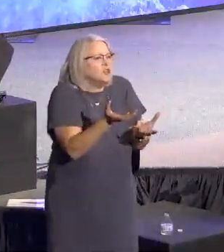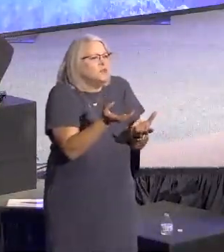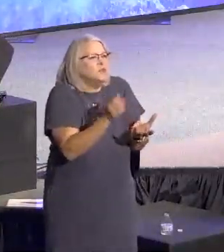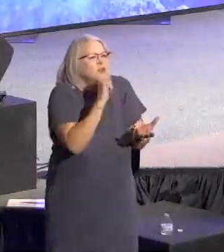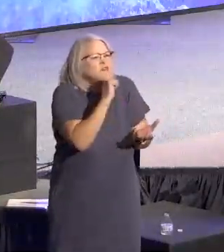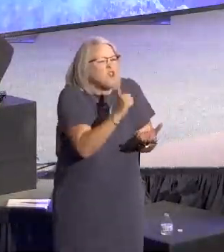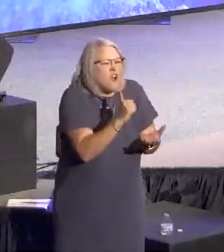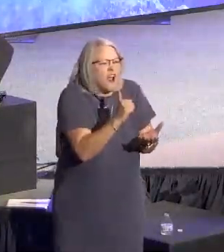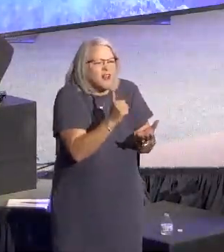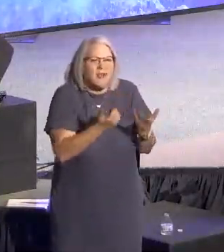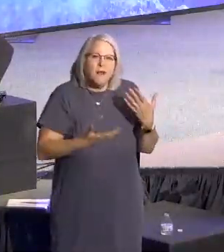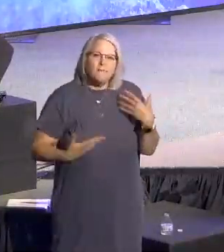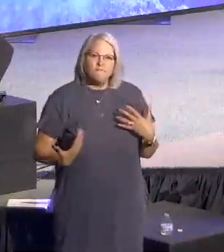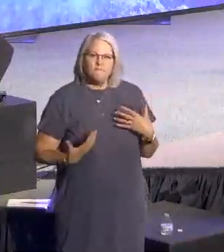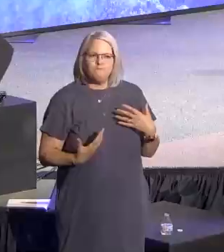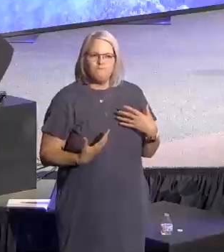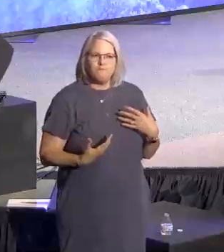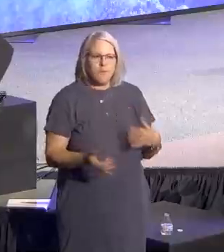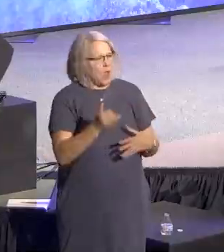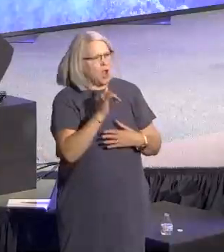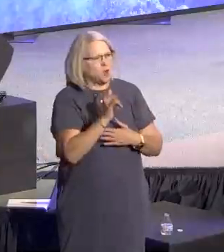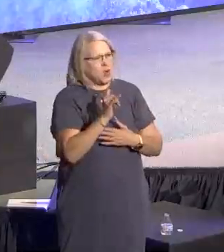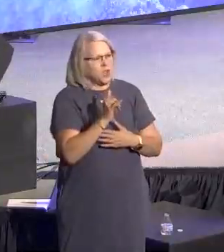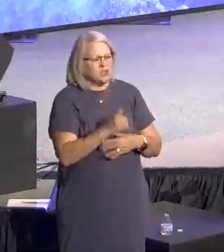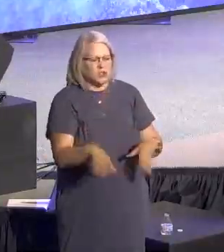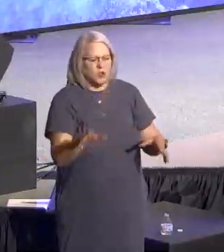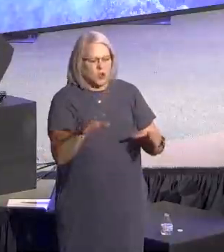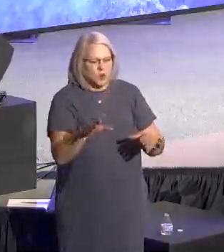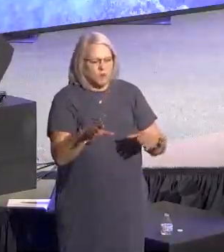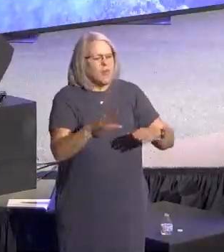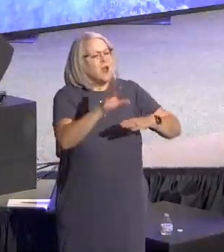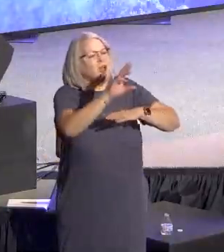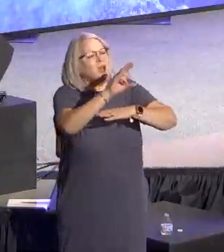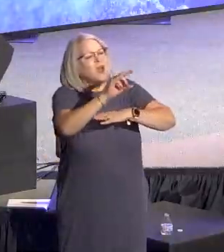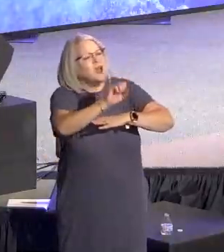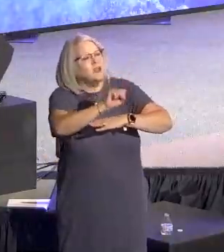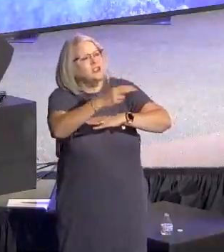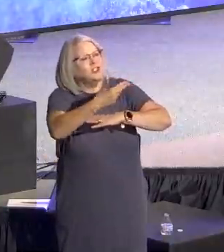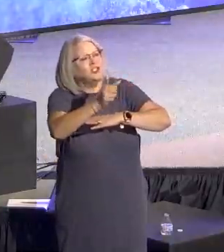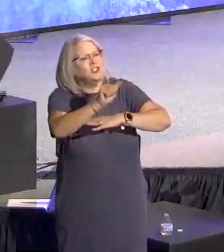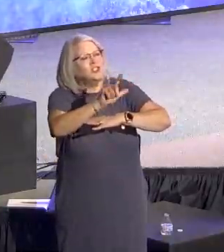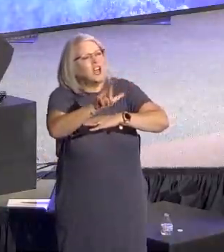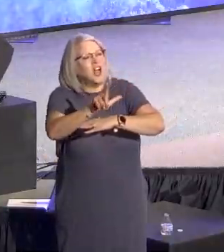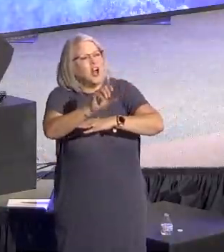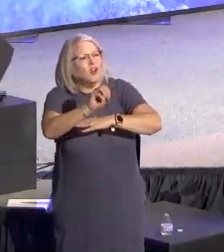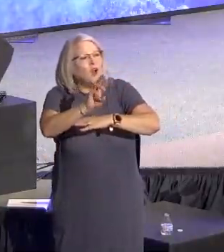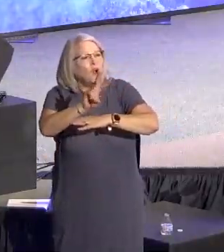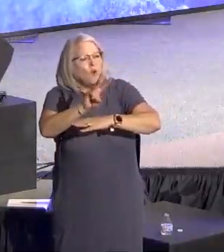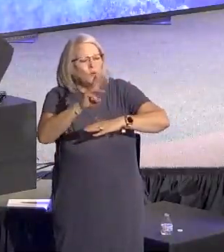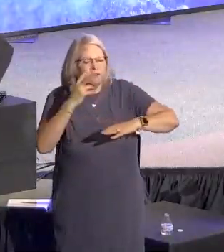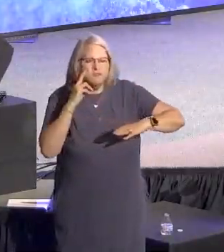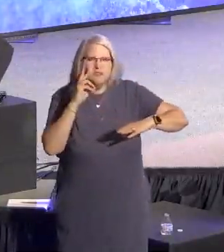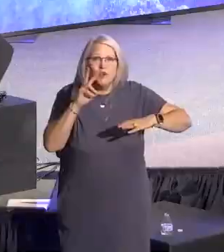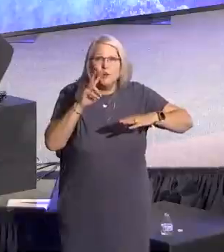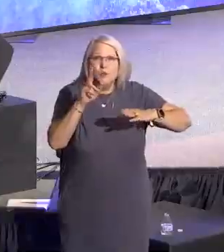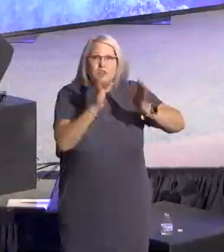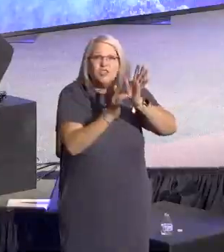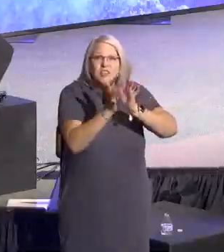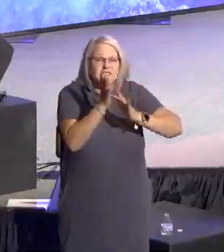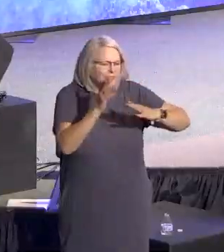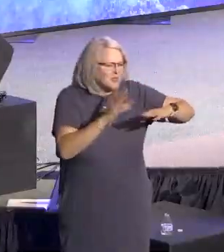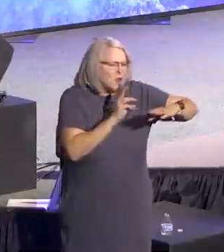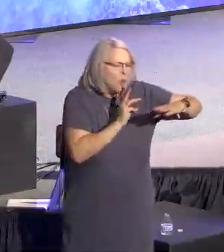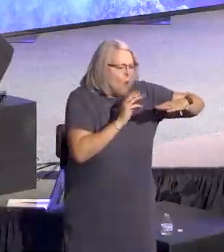settle for a shallow view of who God is. I want to encourage you today, I don't know what your